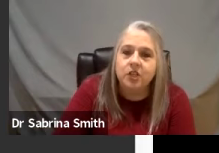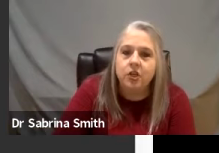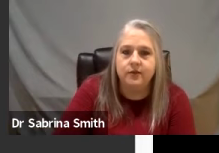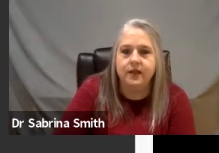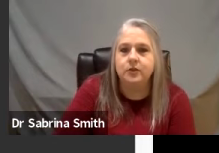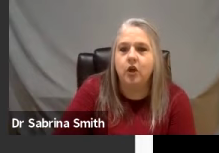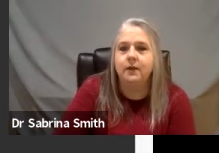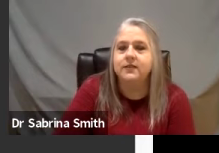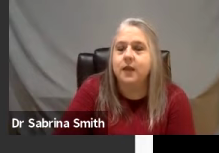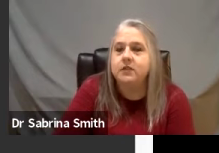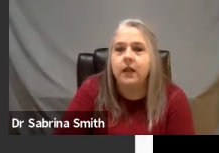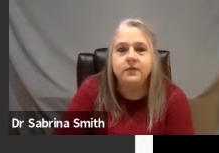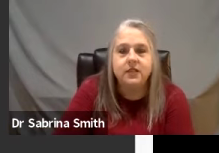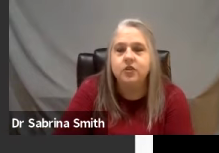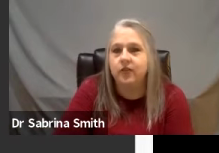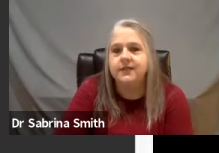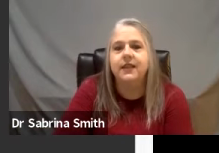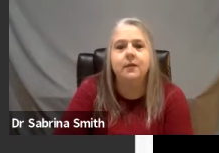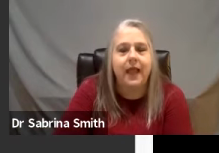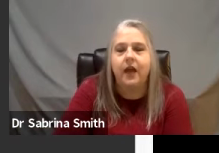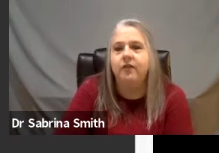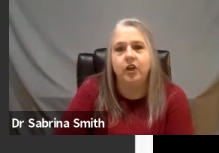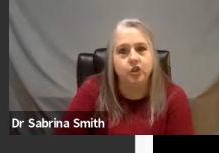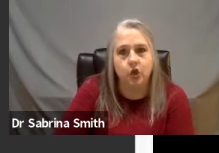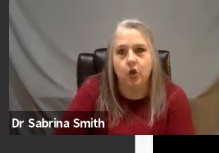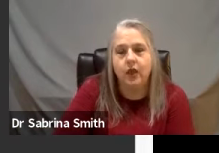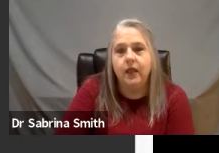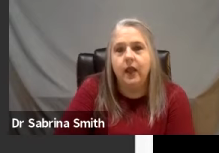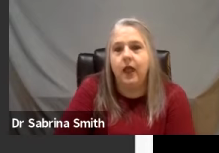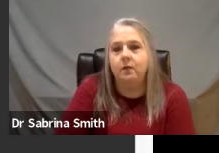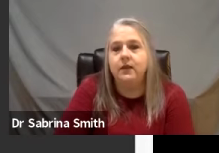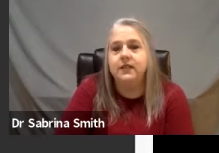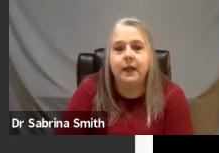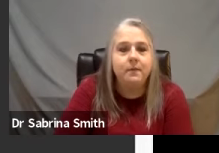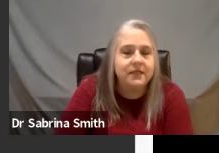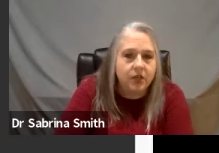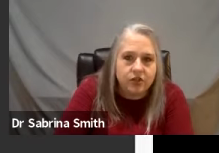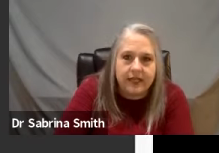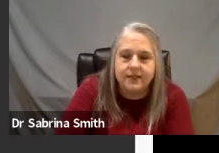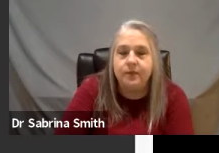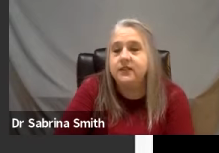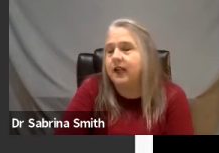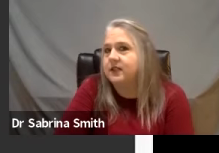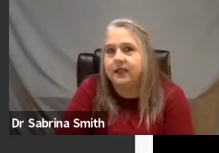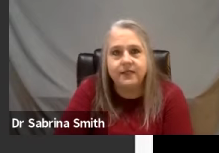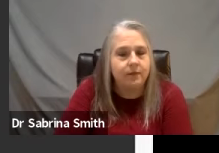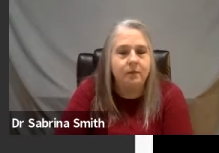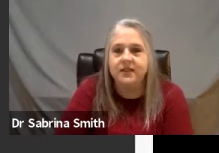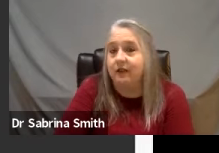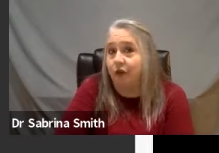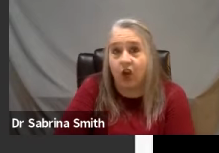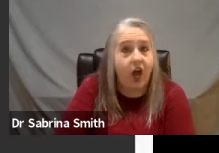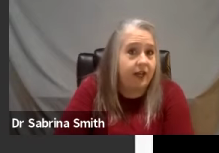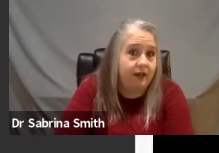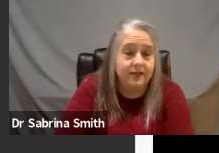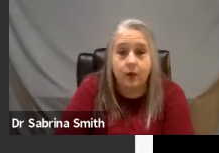the miscues that I'm talking about. Sometimes these are the things that can be out of our control. Did I misunderstand something? Did I delete something because